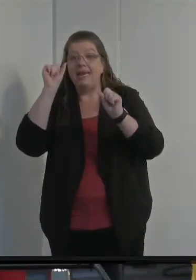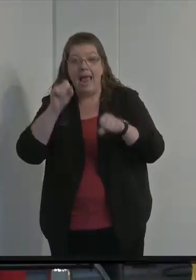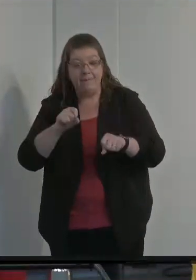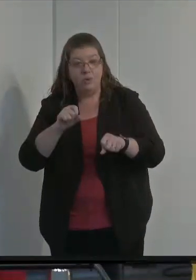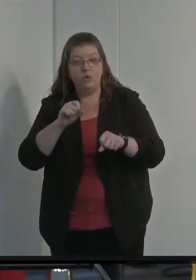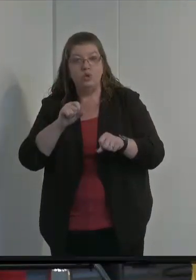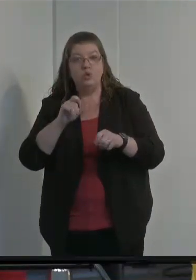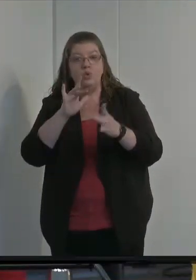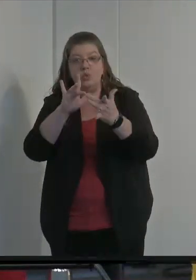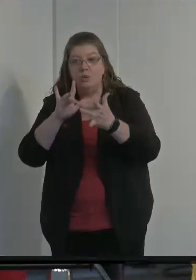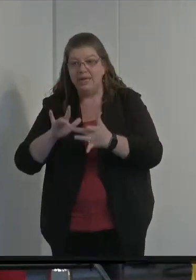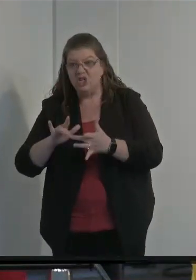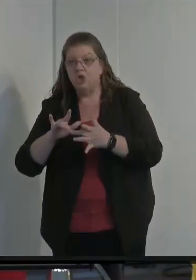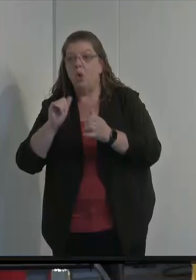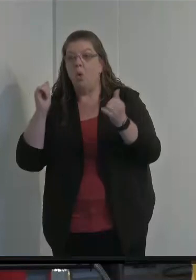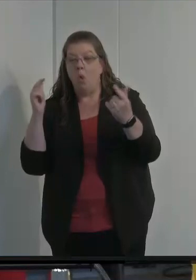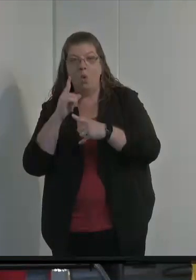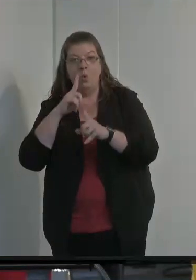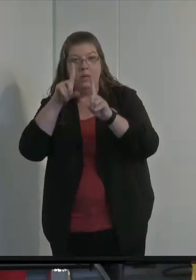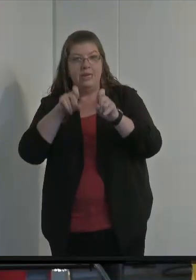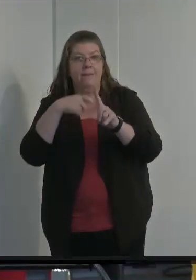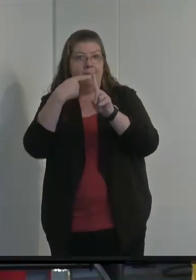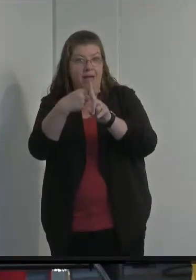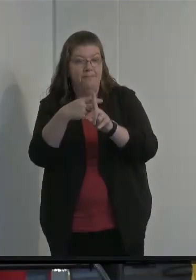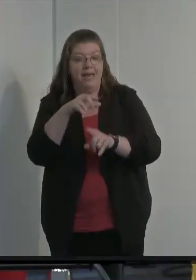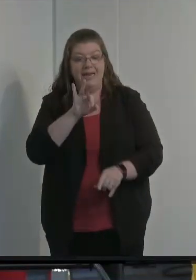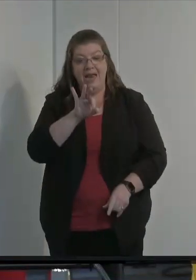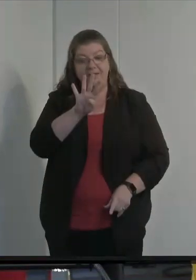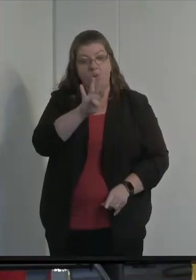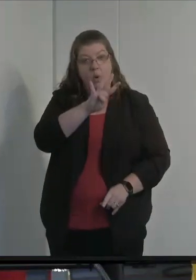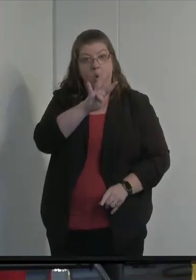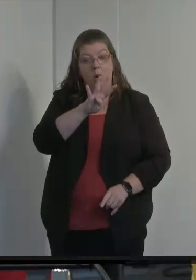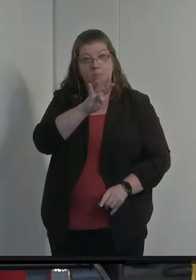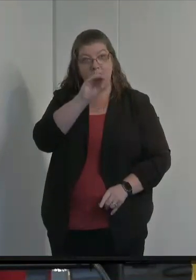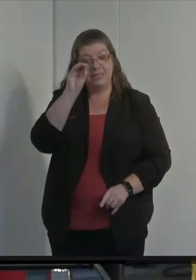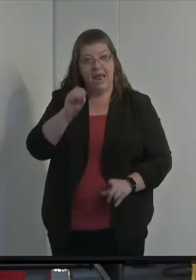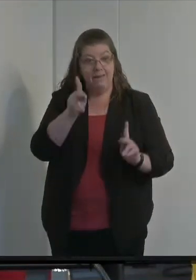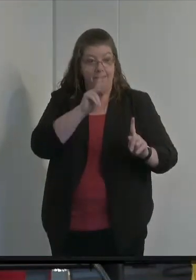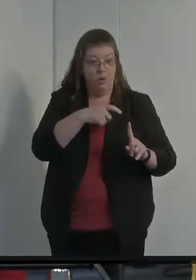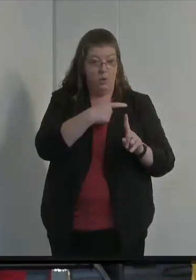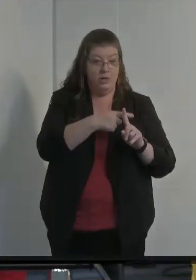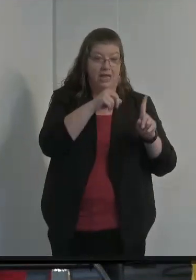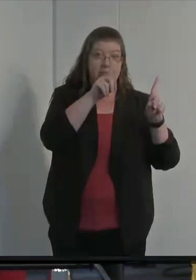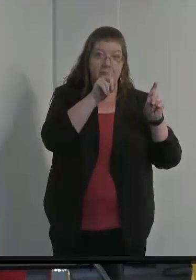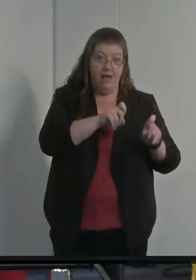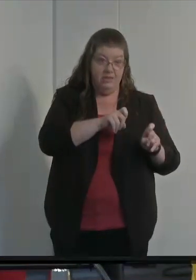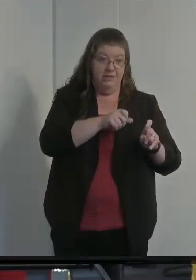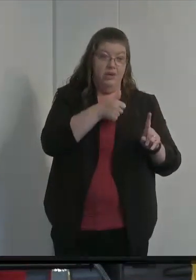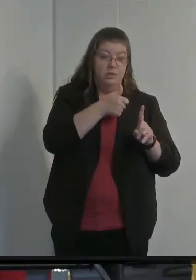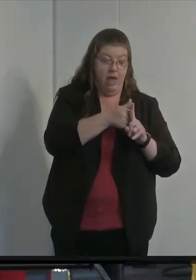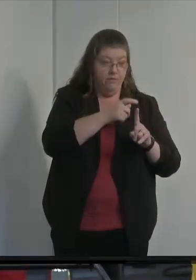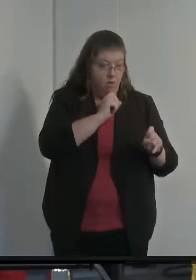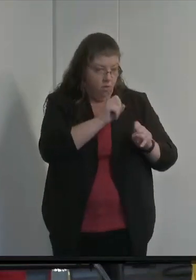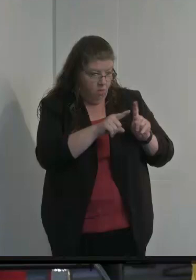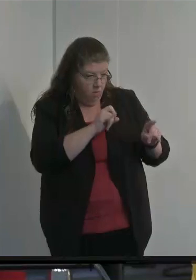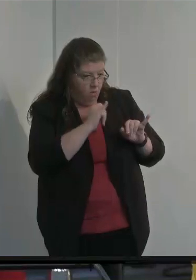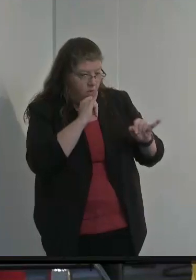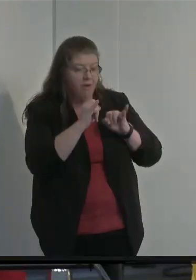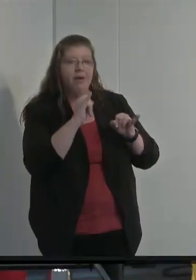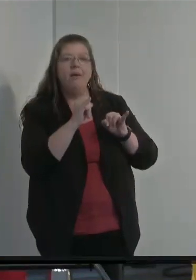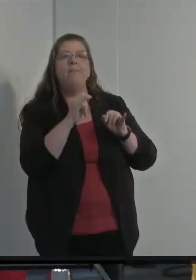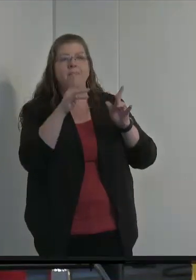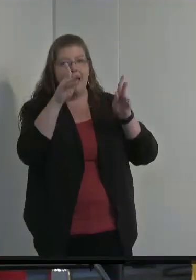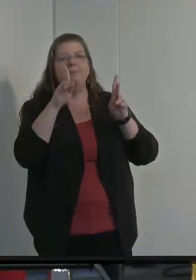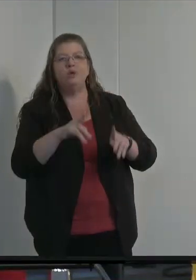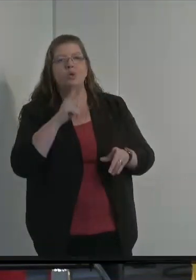positive, 94% of people who test positive are actually interviewed by a contact tracer.